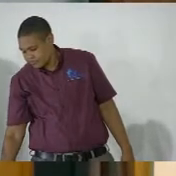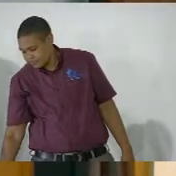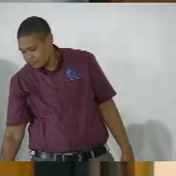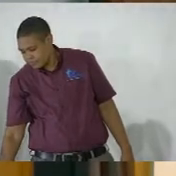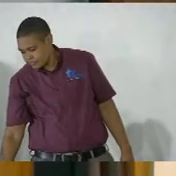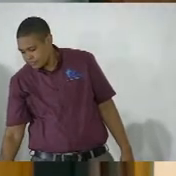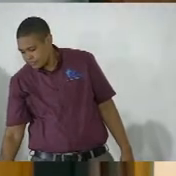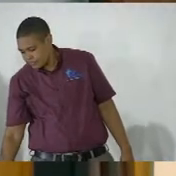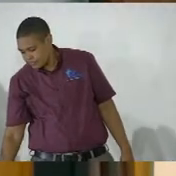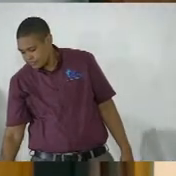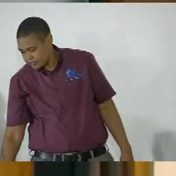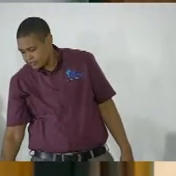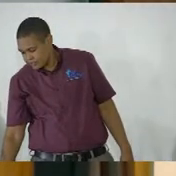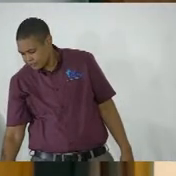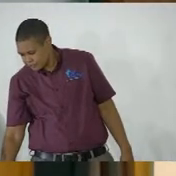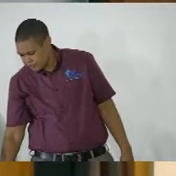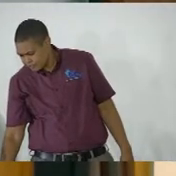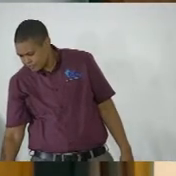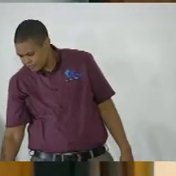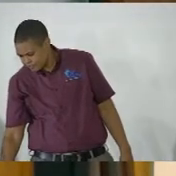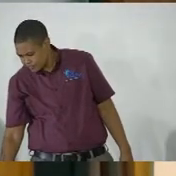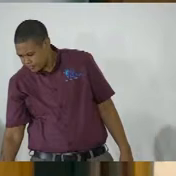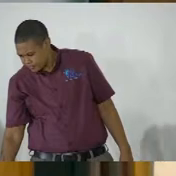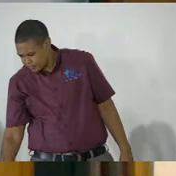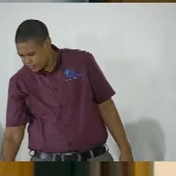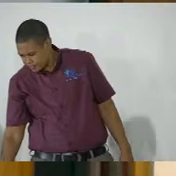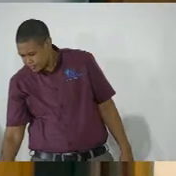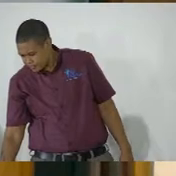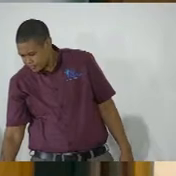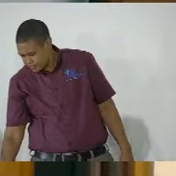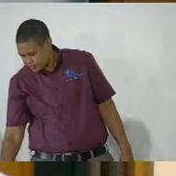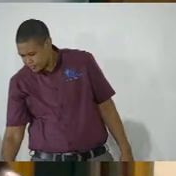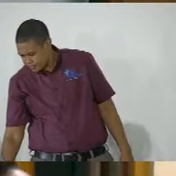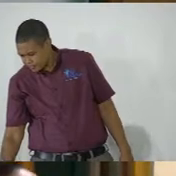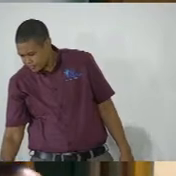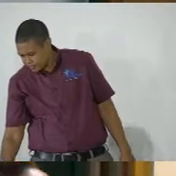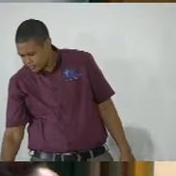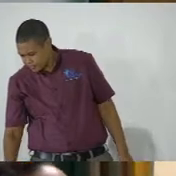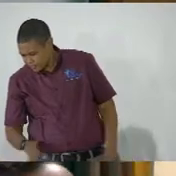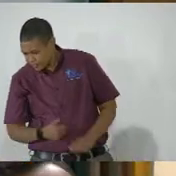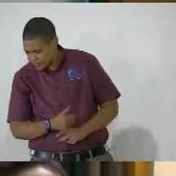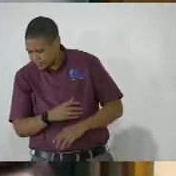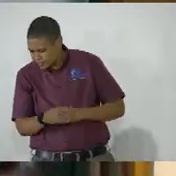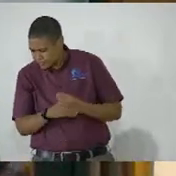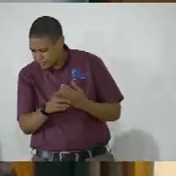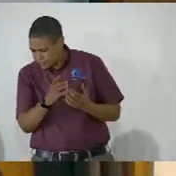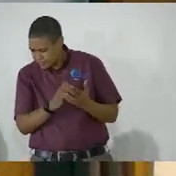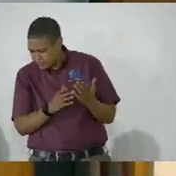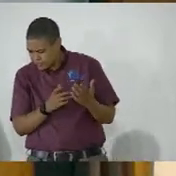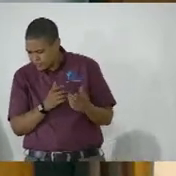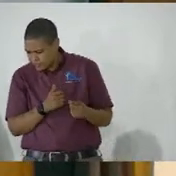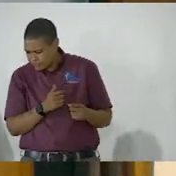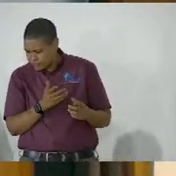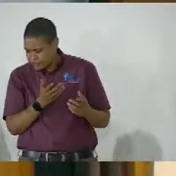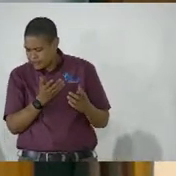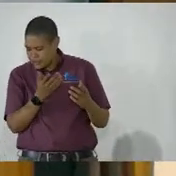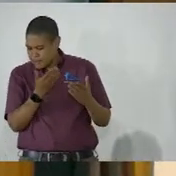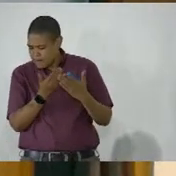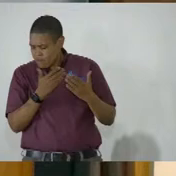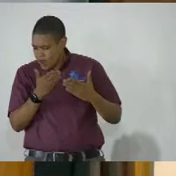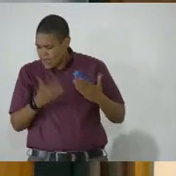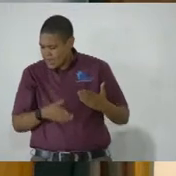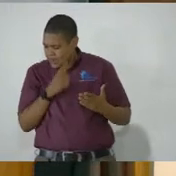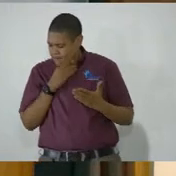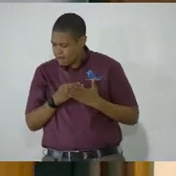or the best will get the contract. But I hope, Madam Speaker, before the end of this fiscal year, we will have enough private